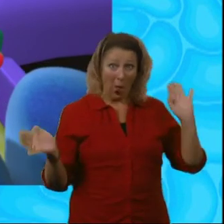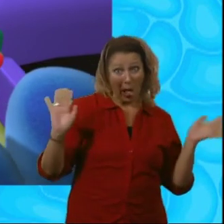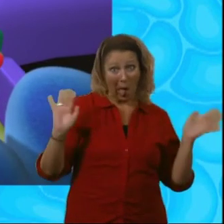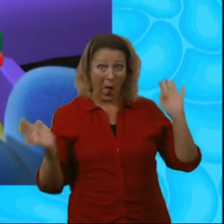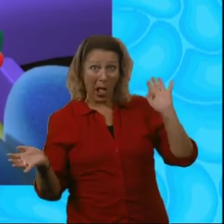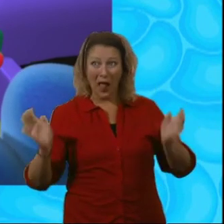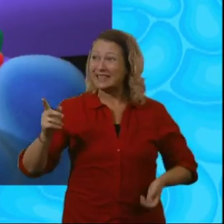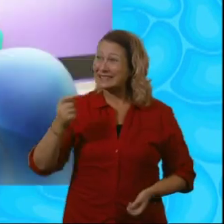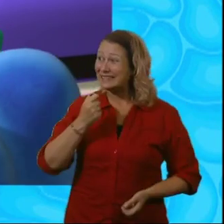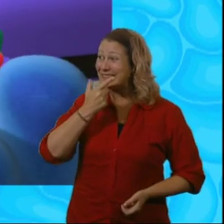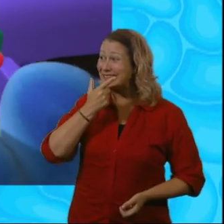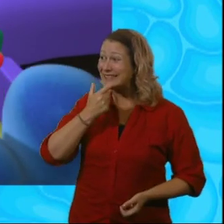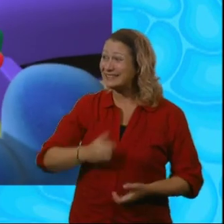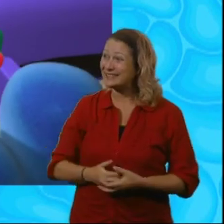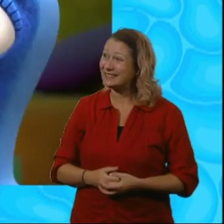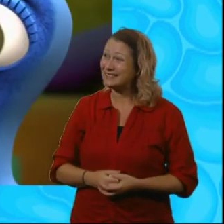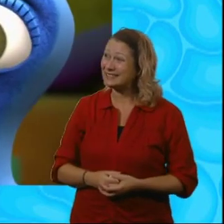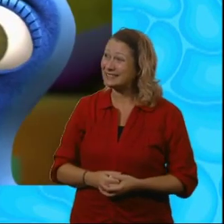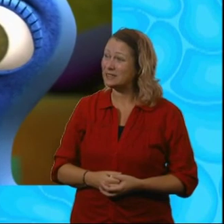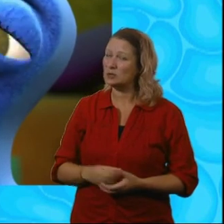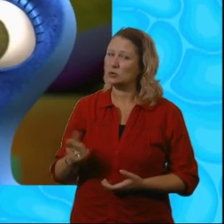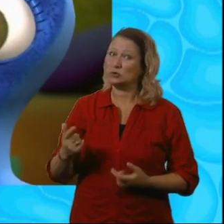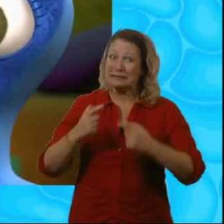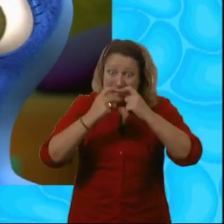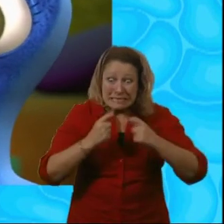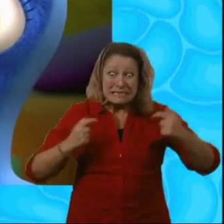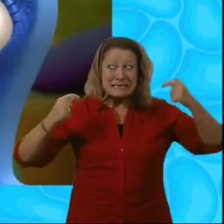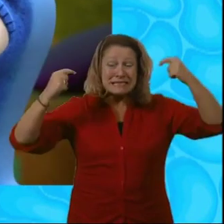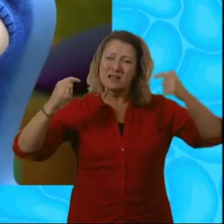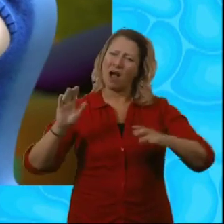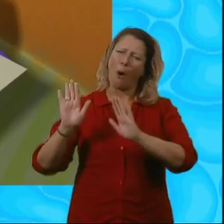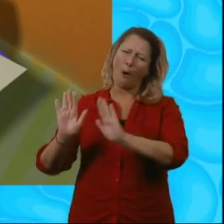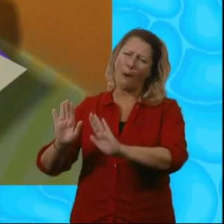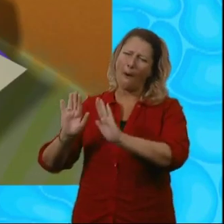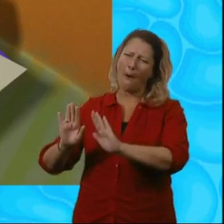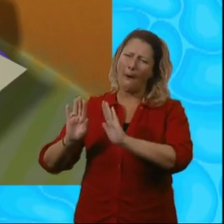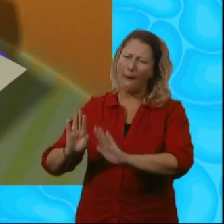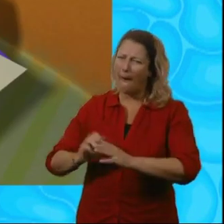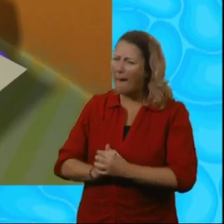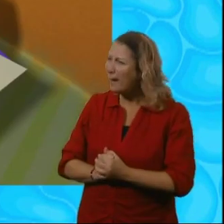Big smile. I think that's a bit too big a smile.